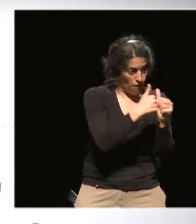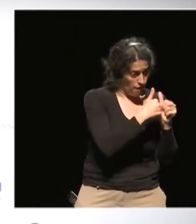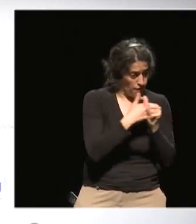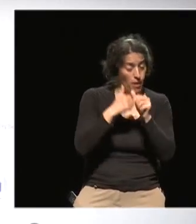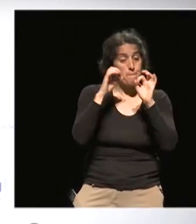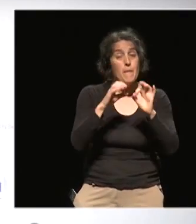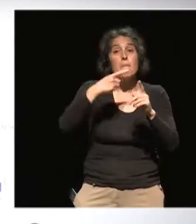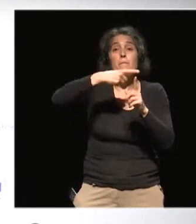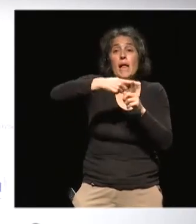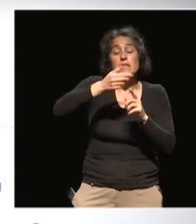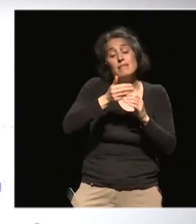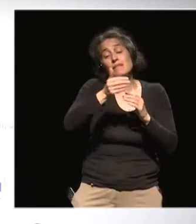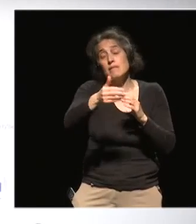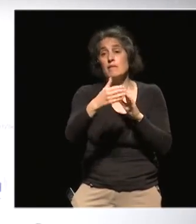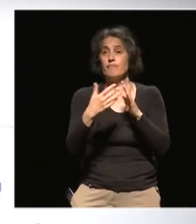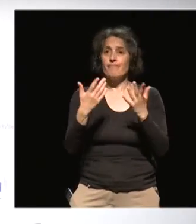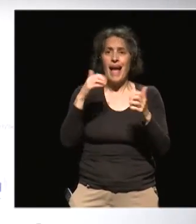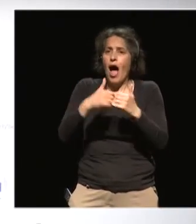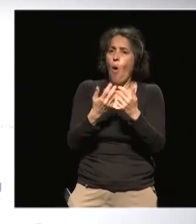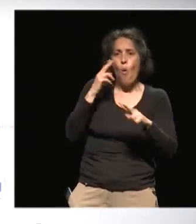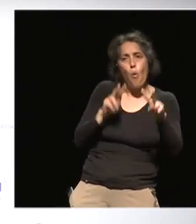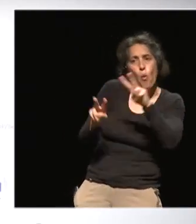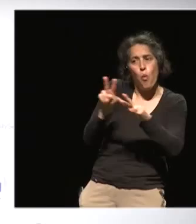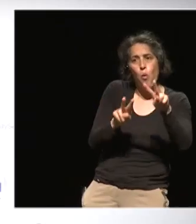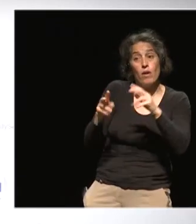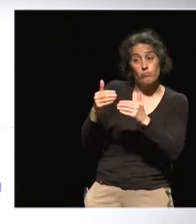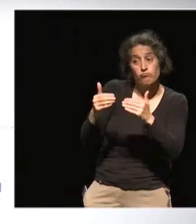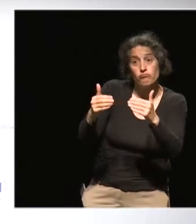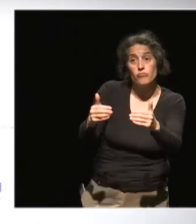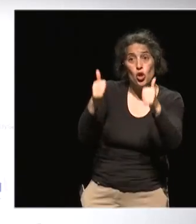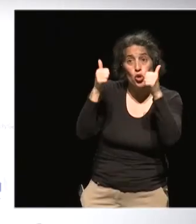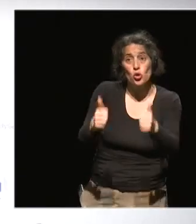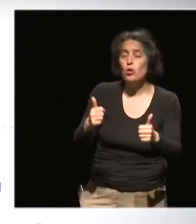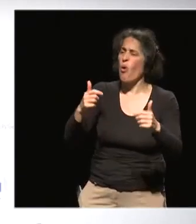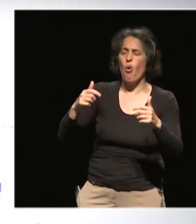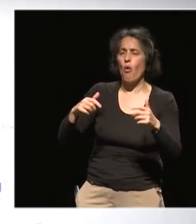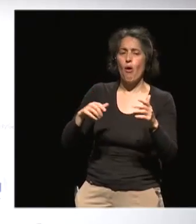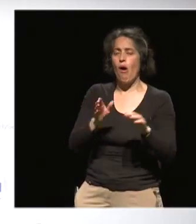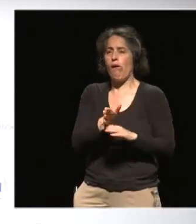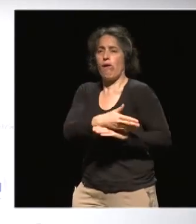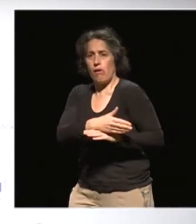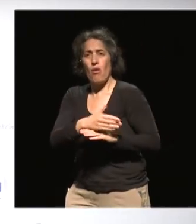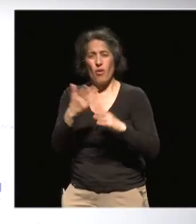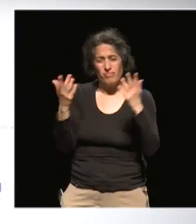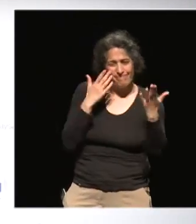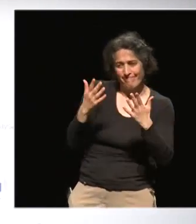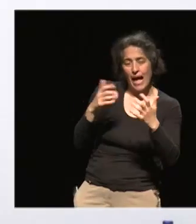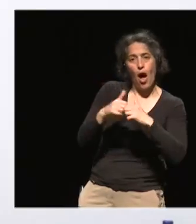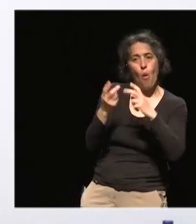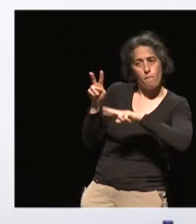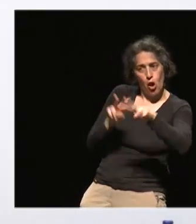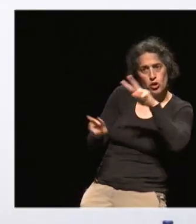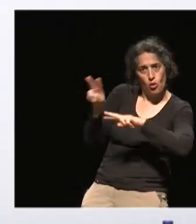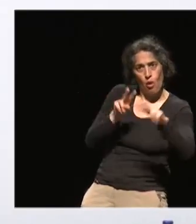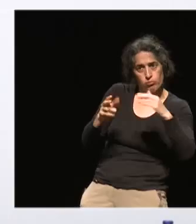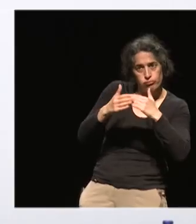collective project. And as the future presidency, we feel that INDCs